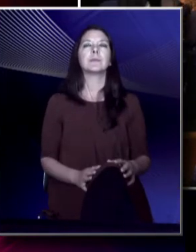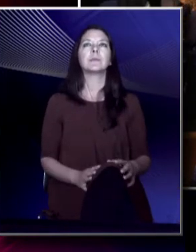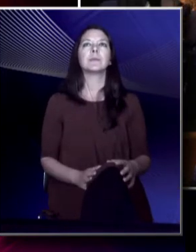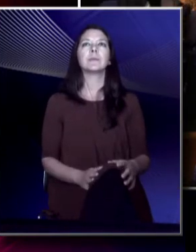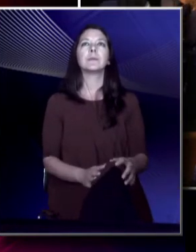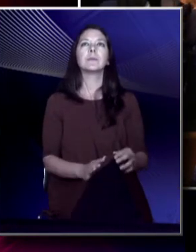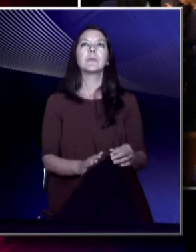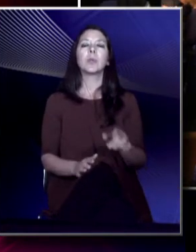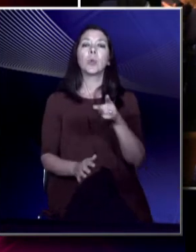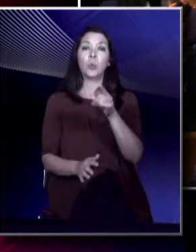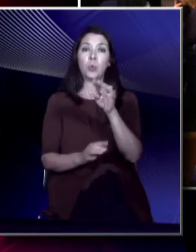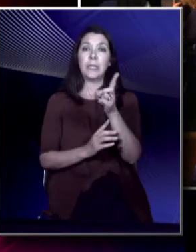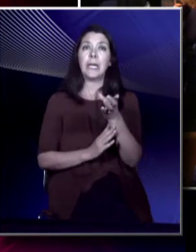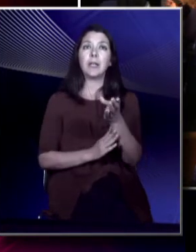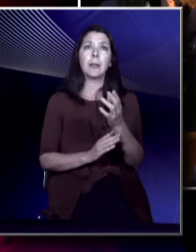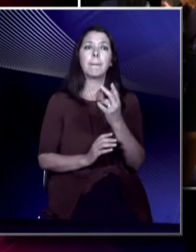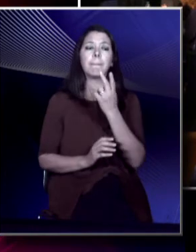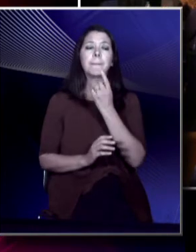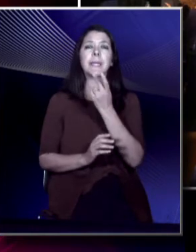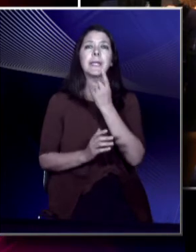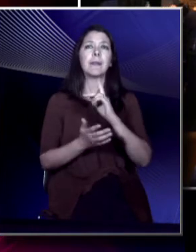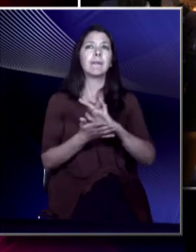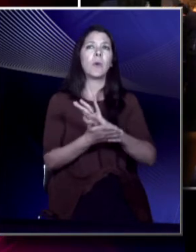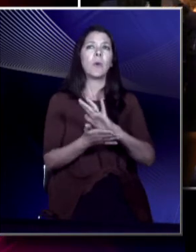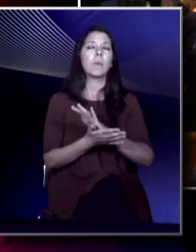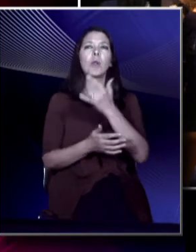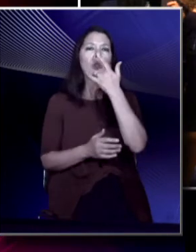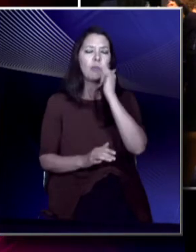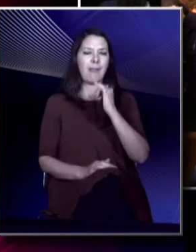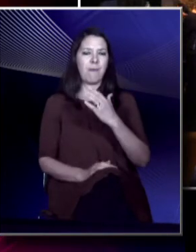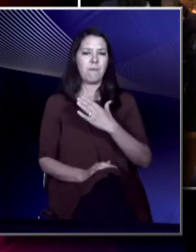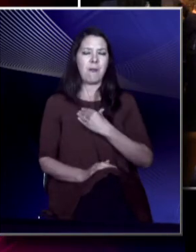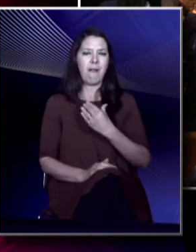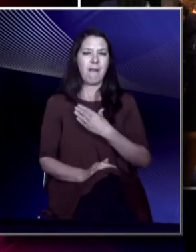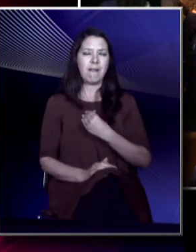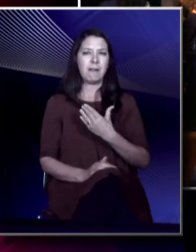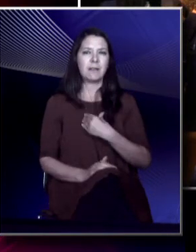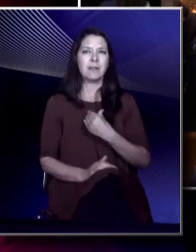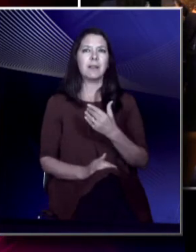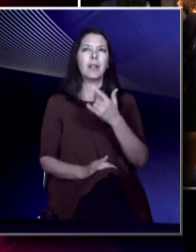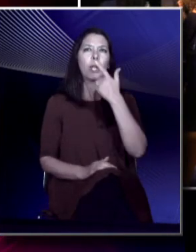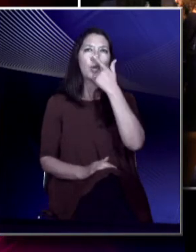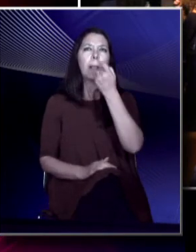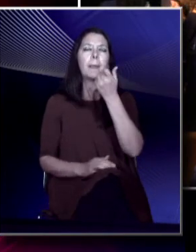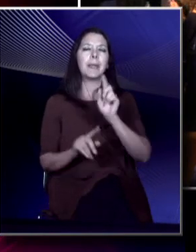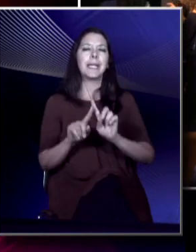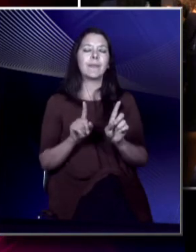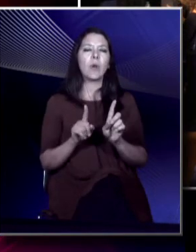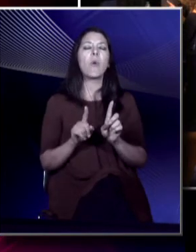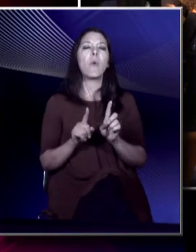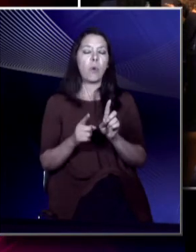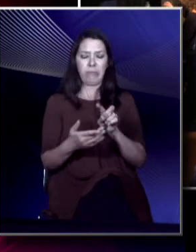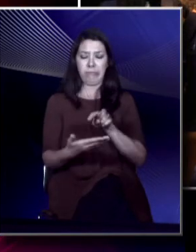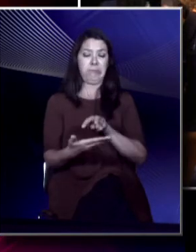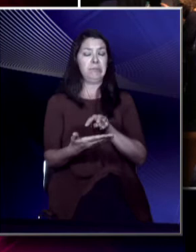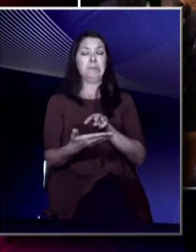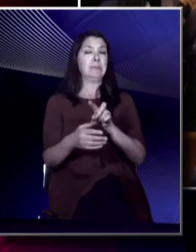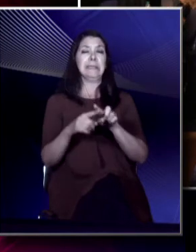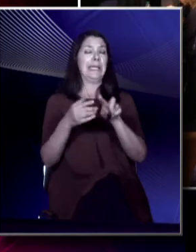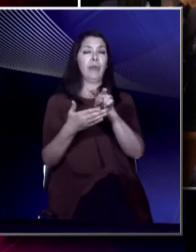Did you submit a pink form? No, I think it's white. Look at it. It looks like it's white. It looks a little different. Oh, I can't read this. I'm